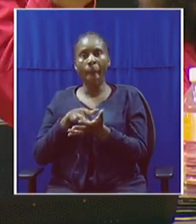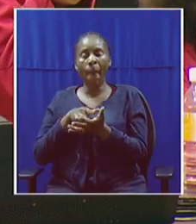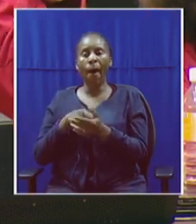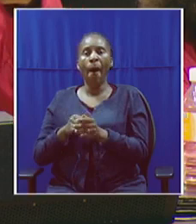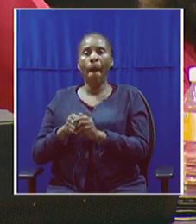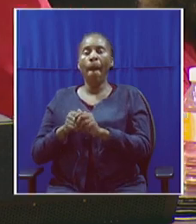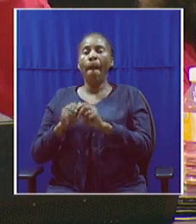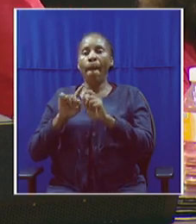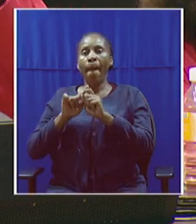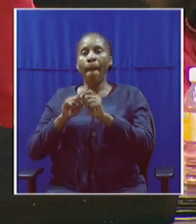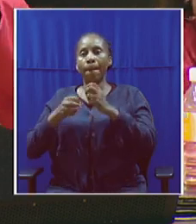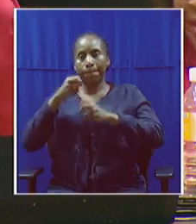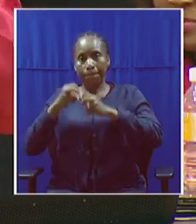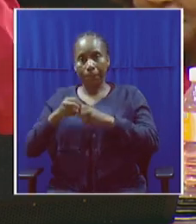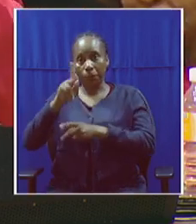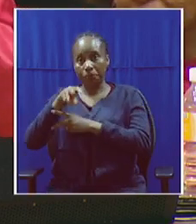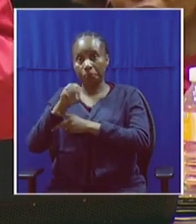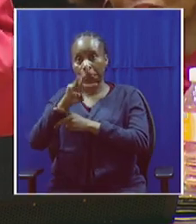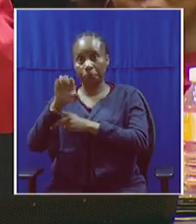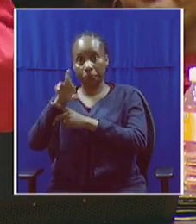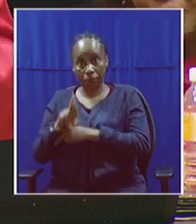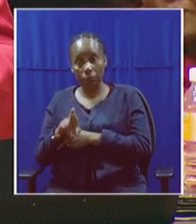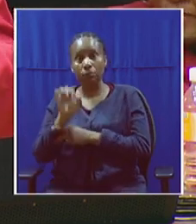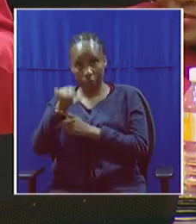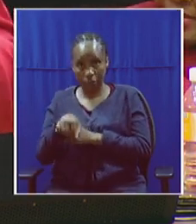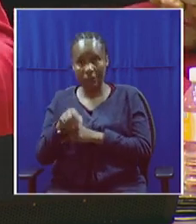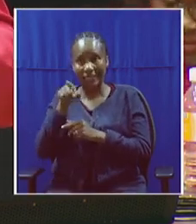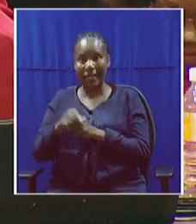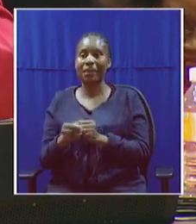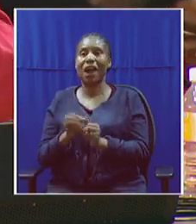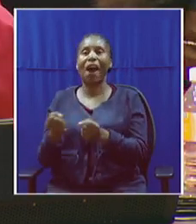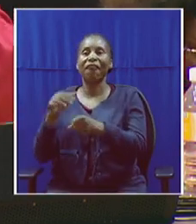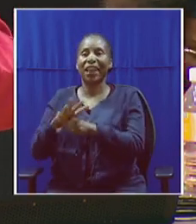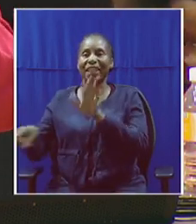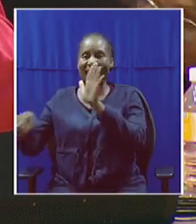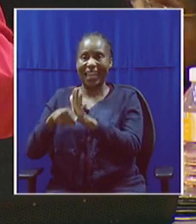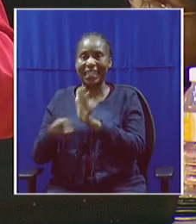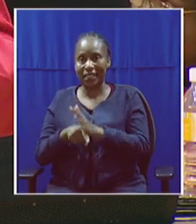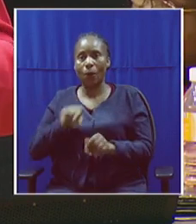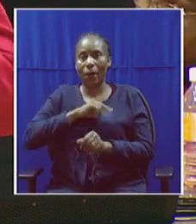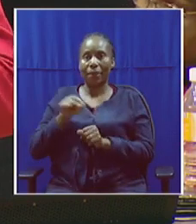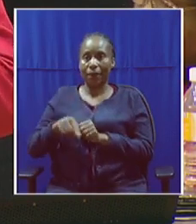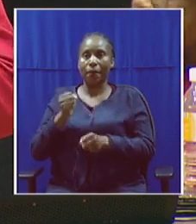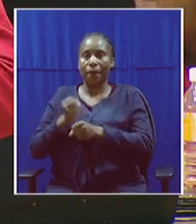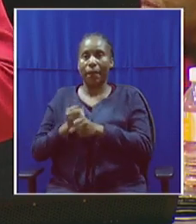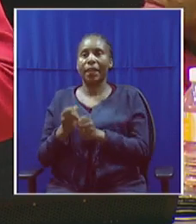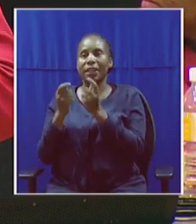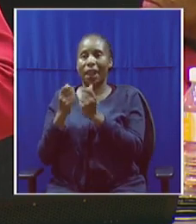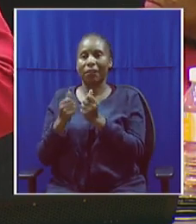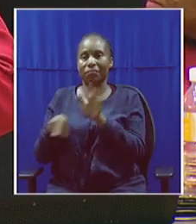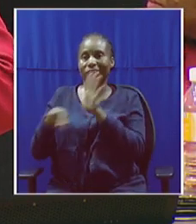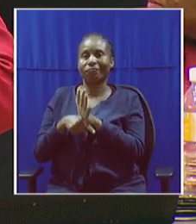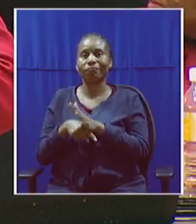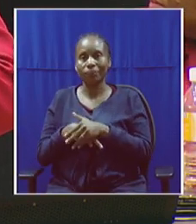one you can't underestimate the impact negatively that is causing on the financial stability of Esco and what we raised